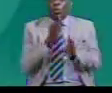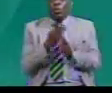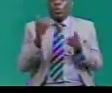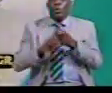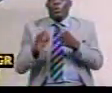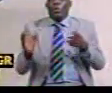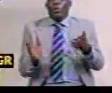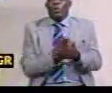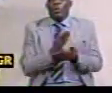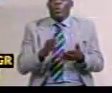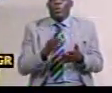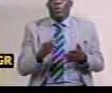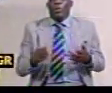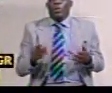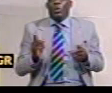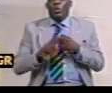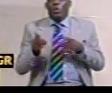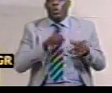Lord.